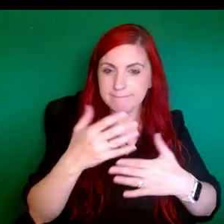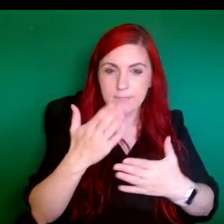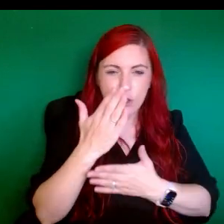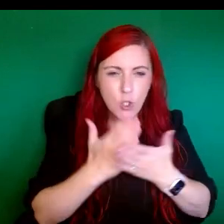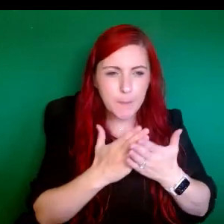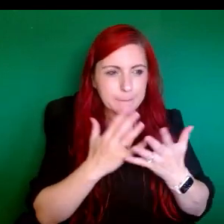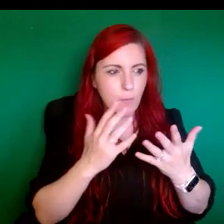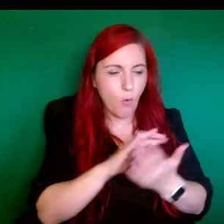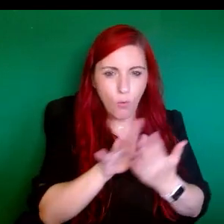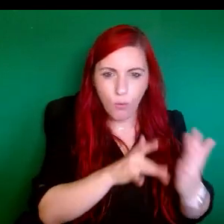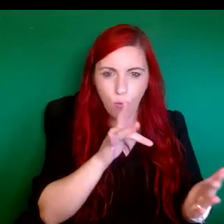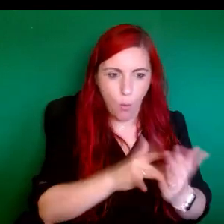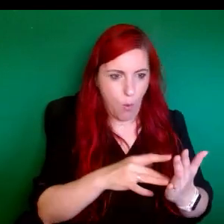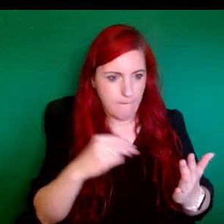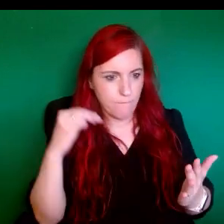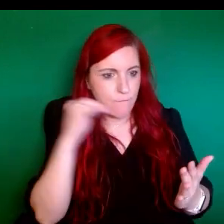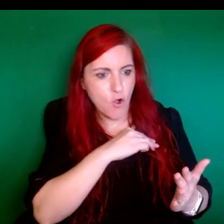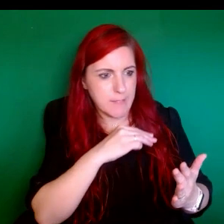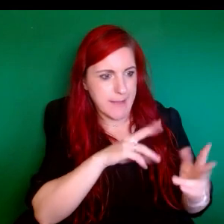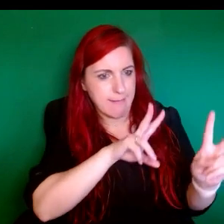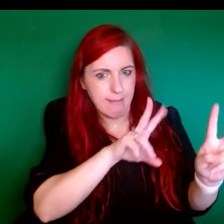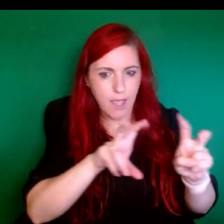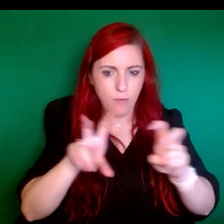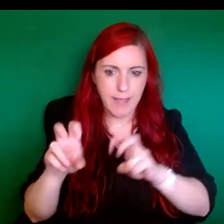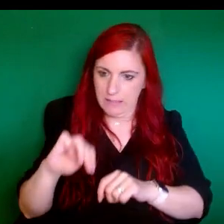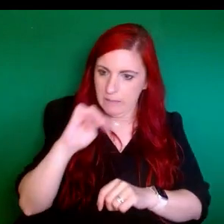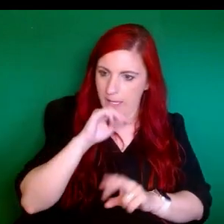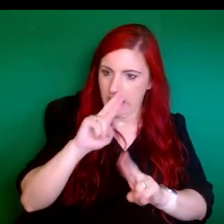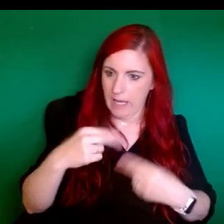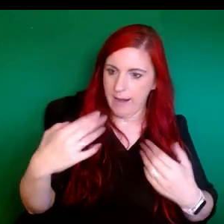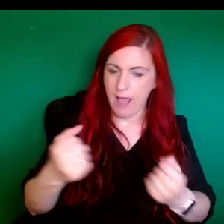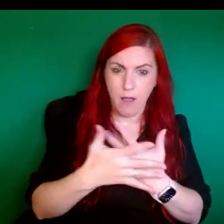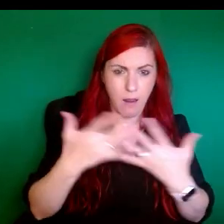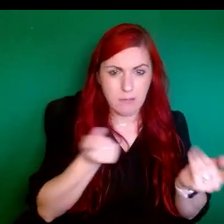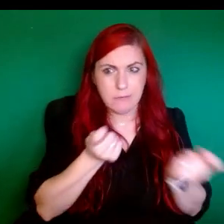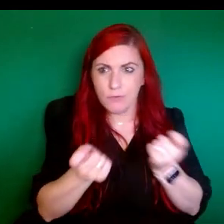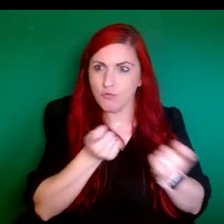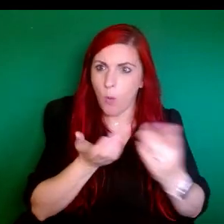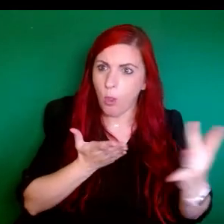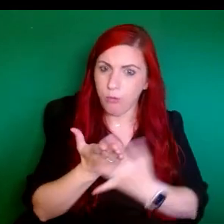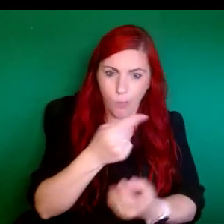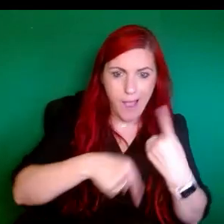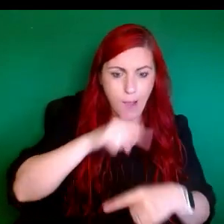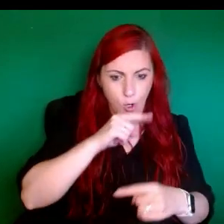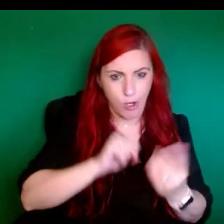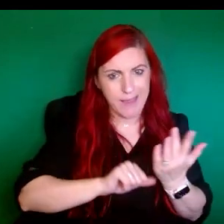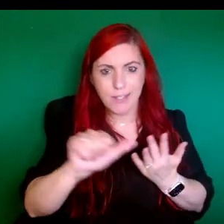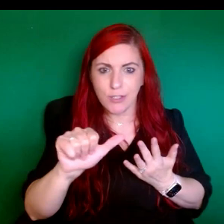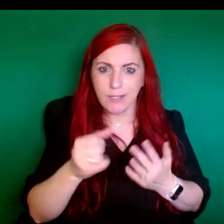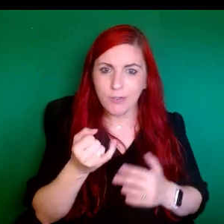can actually have a lot of control over our aging journeys. And we support that in our work